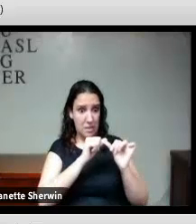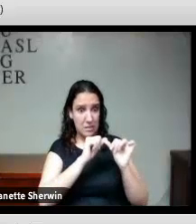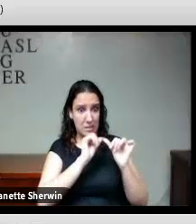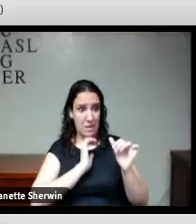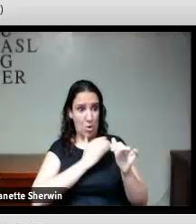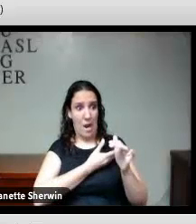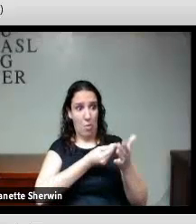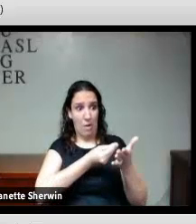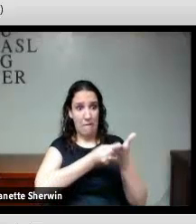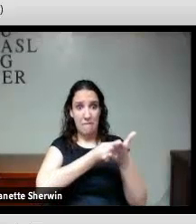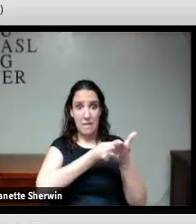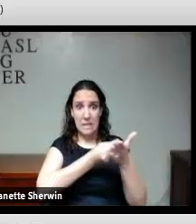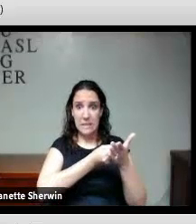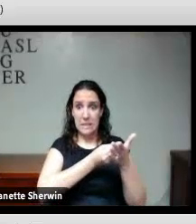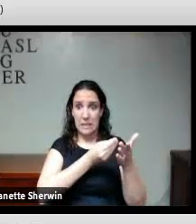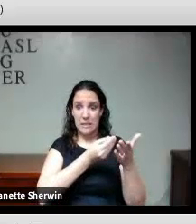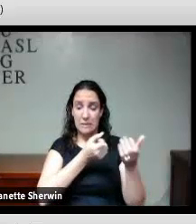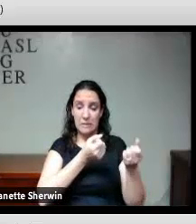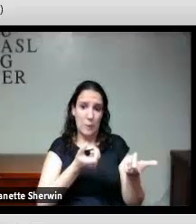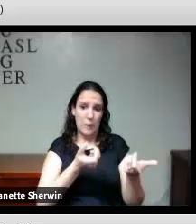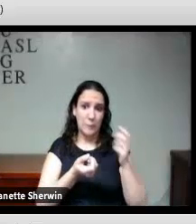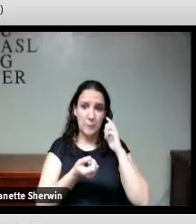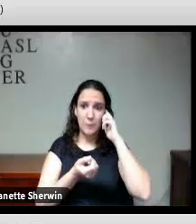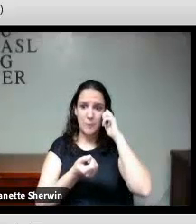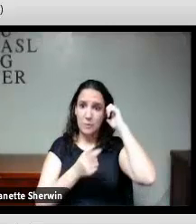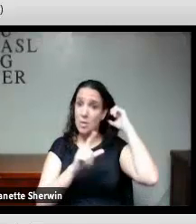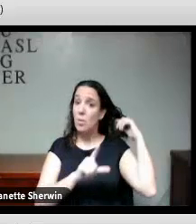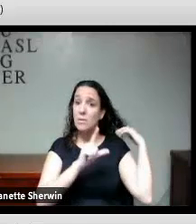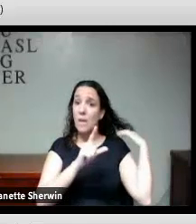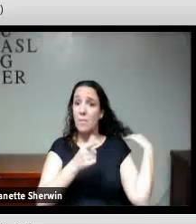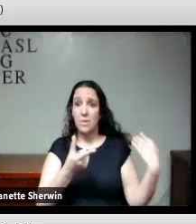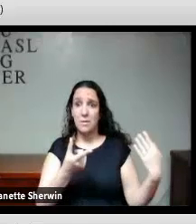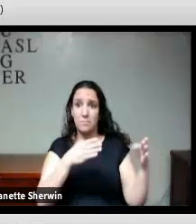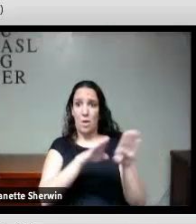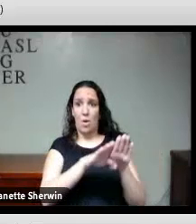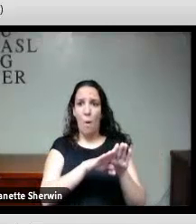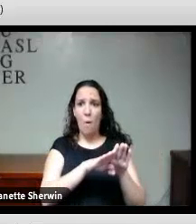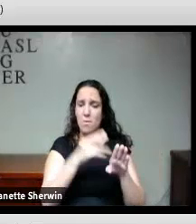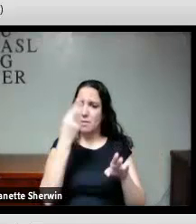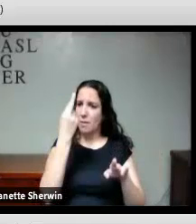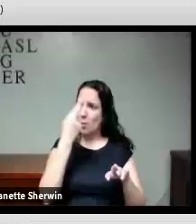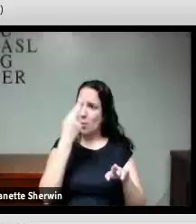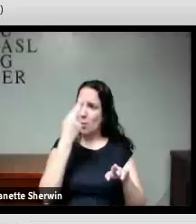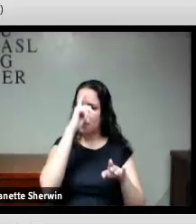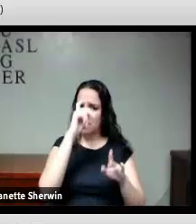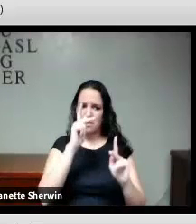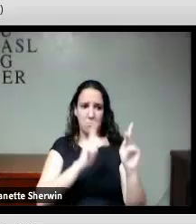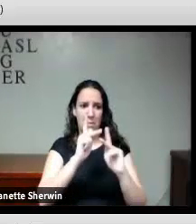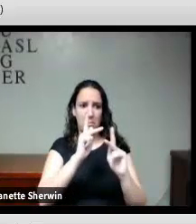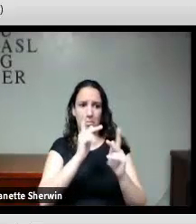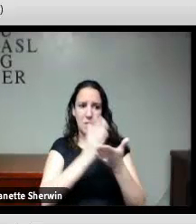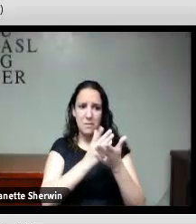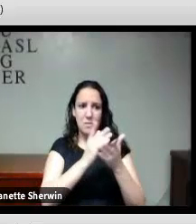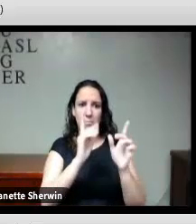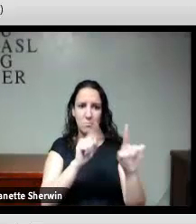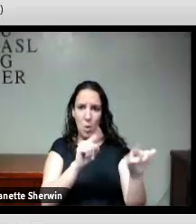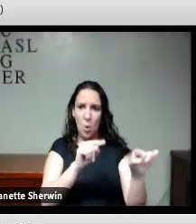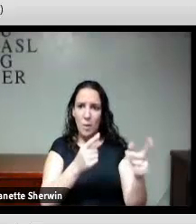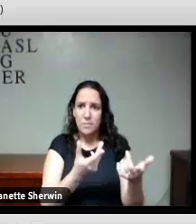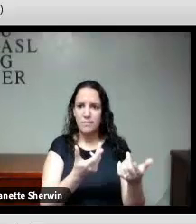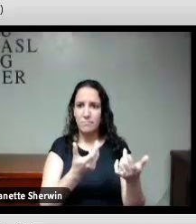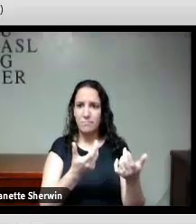we wouldn't be a library anymore, because libraries do close. And the reason they close is that people stop coming to them in some cases. Now, in some cases, it's